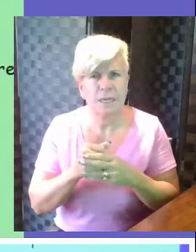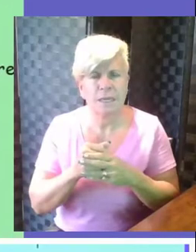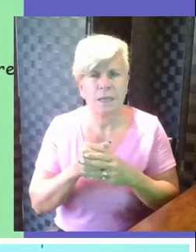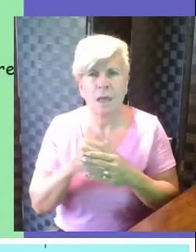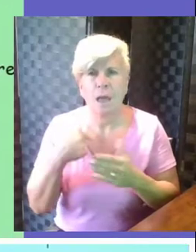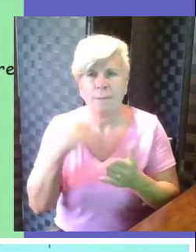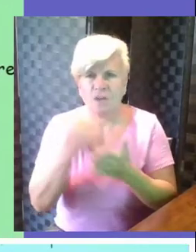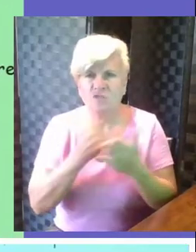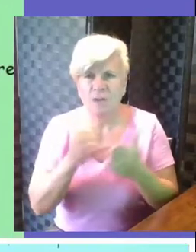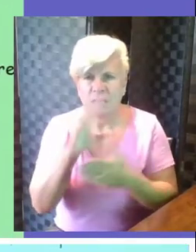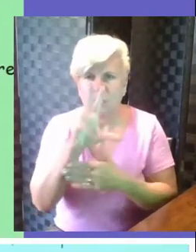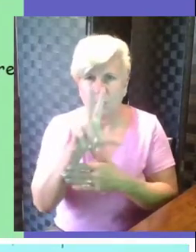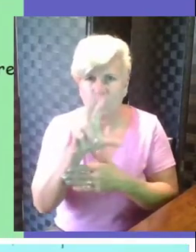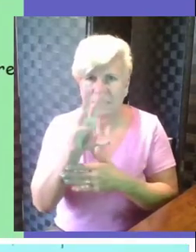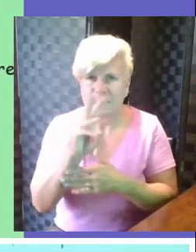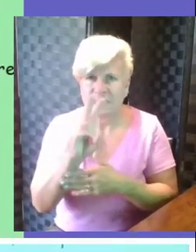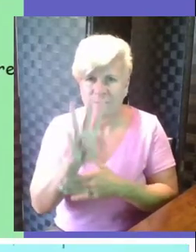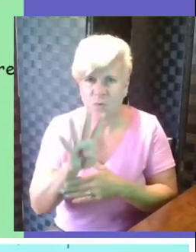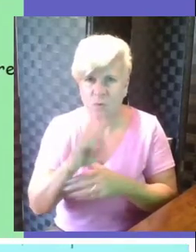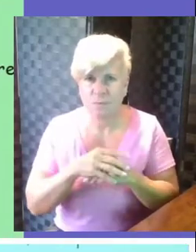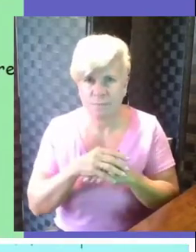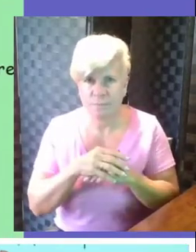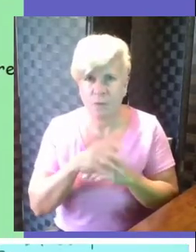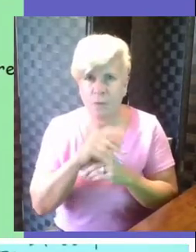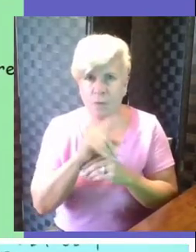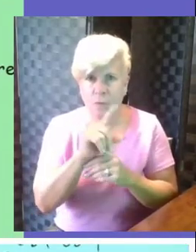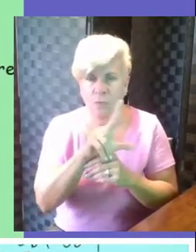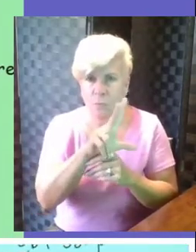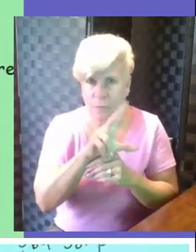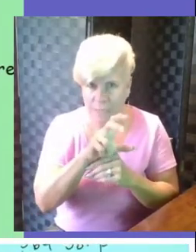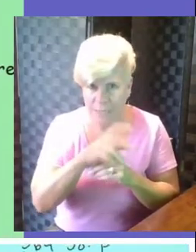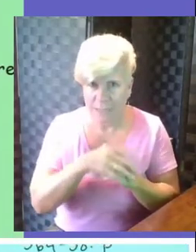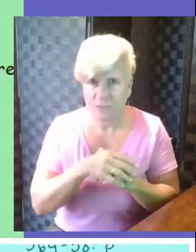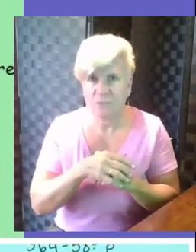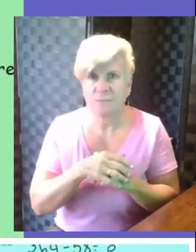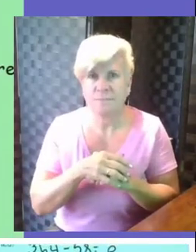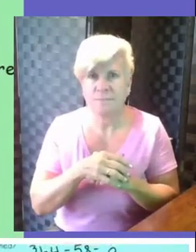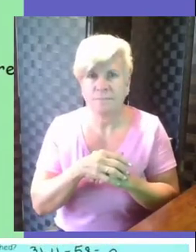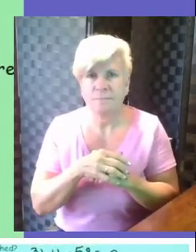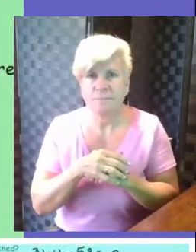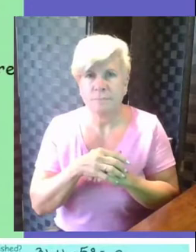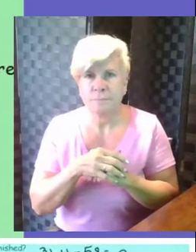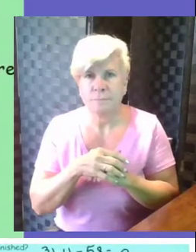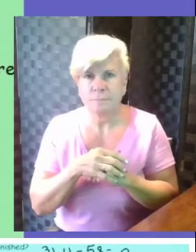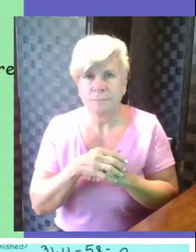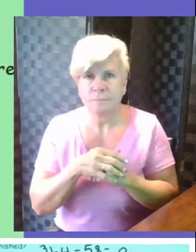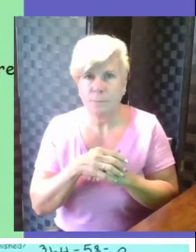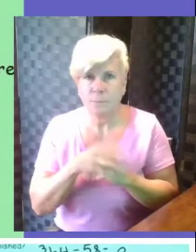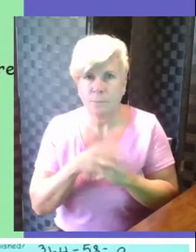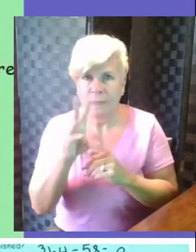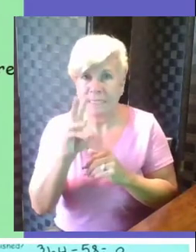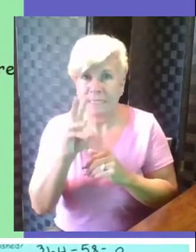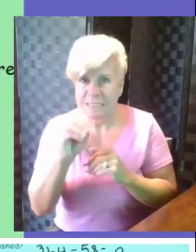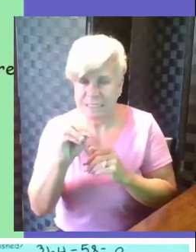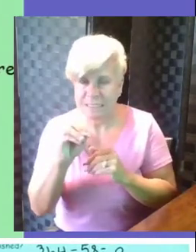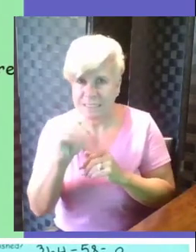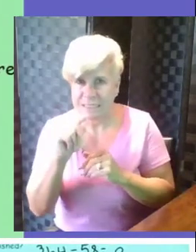I'm going to draw 364. So here's my 300, my 60,